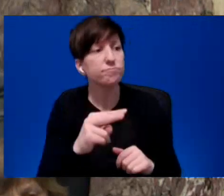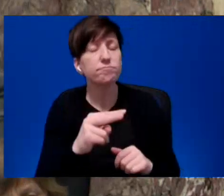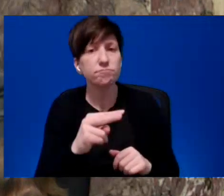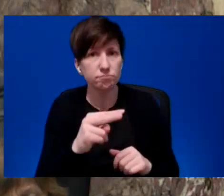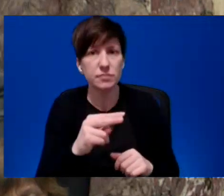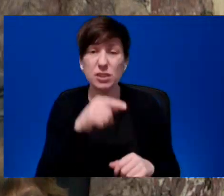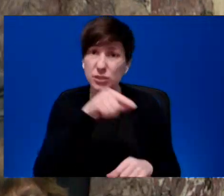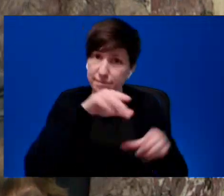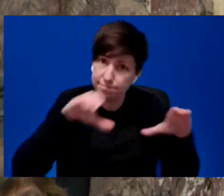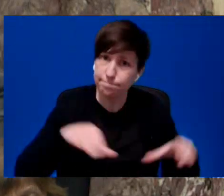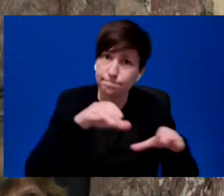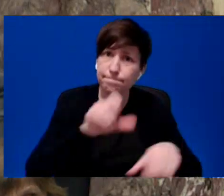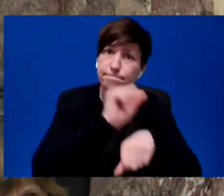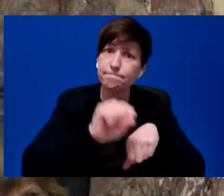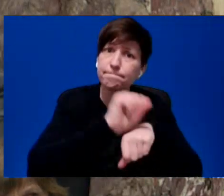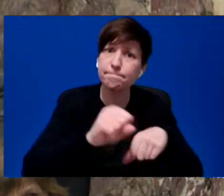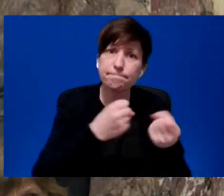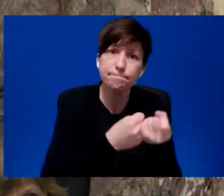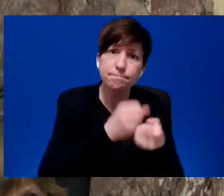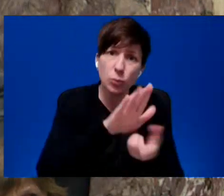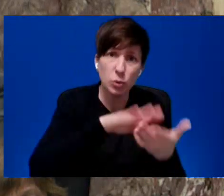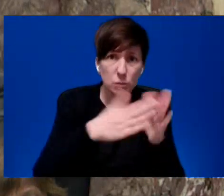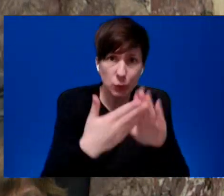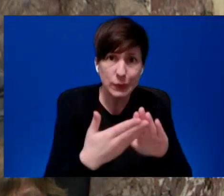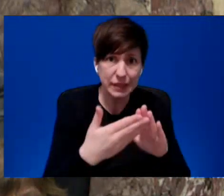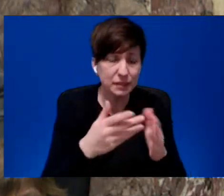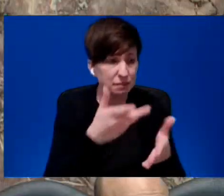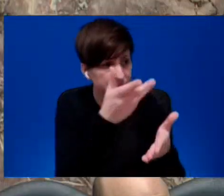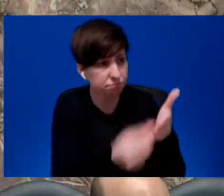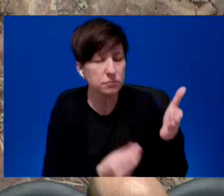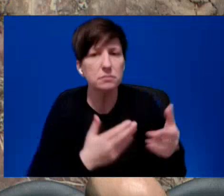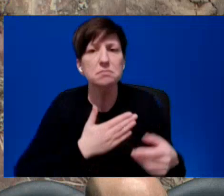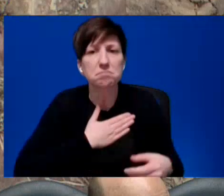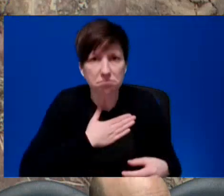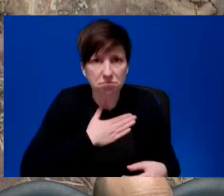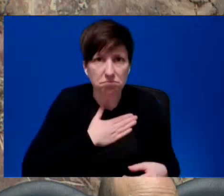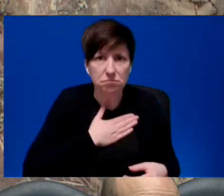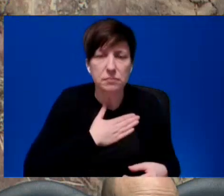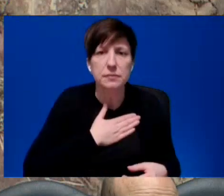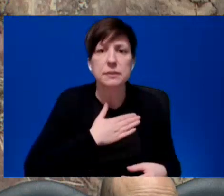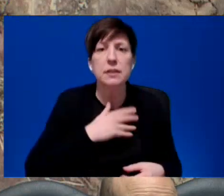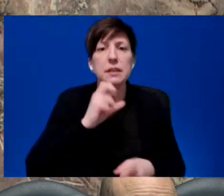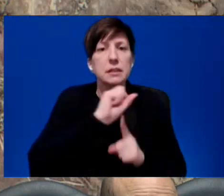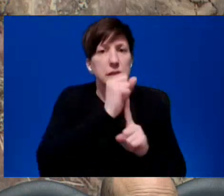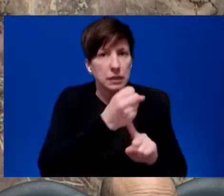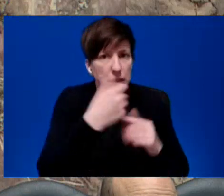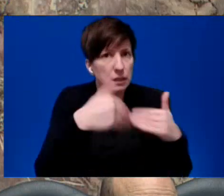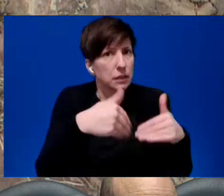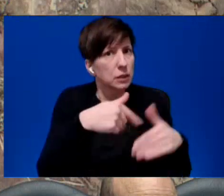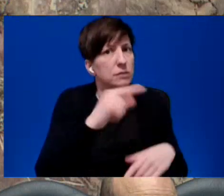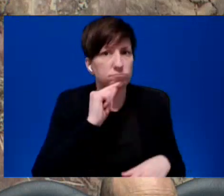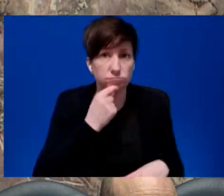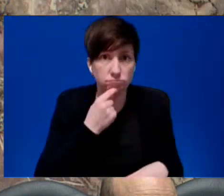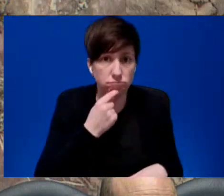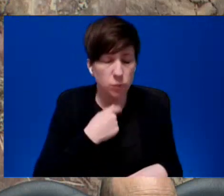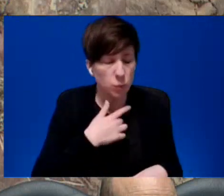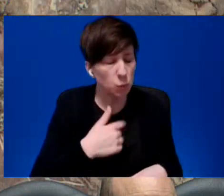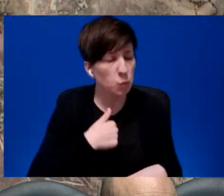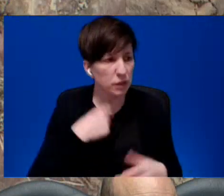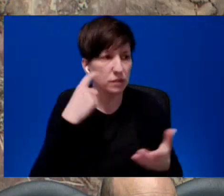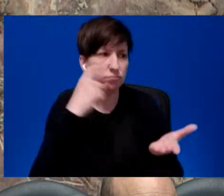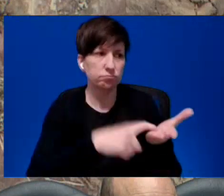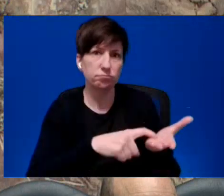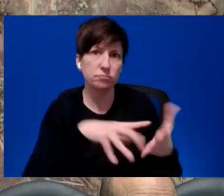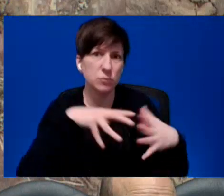It's a very serious case, and of course, we feel the grief of the community and the grief, I'm sure, of the